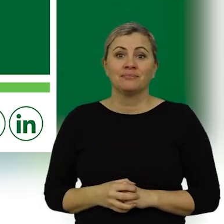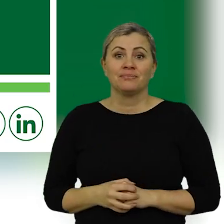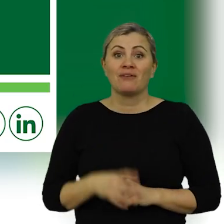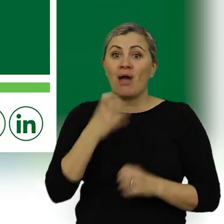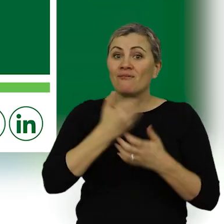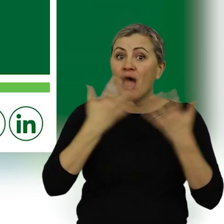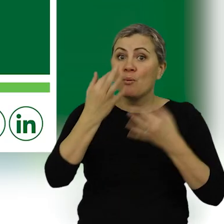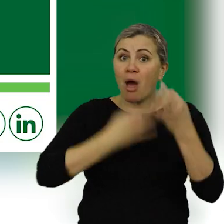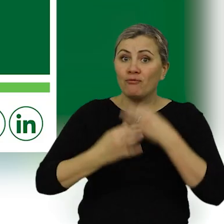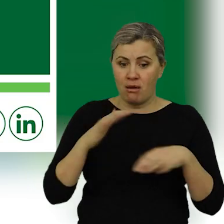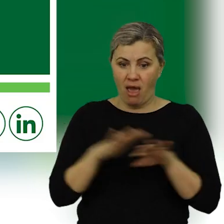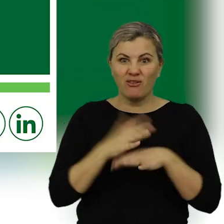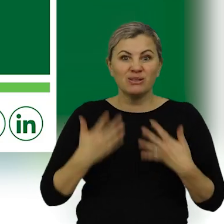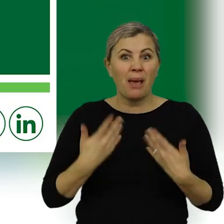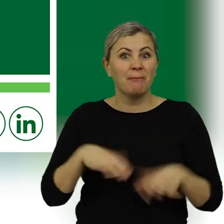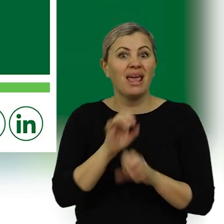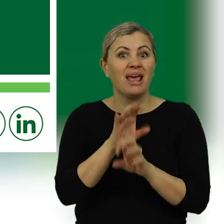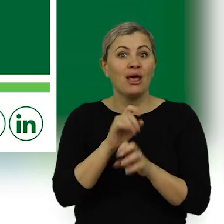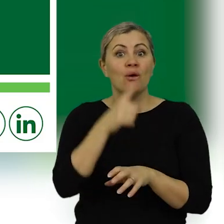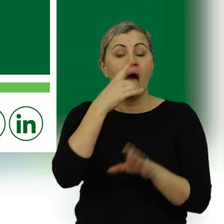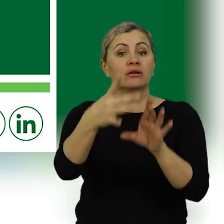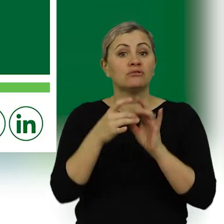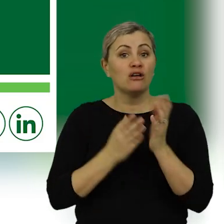queries on what we've covered today, you can get in touch via